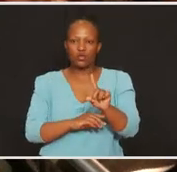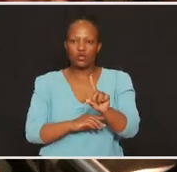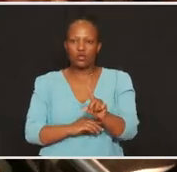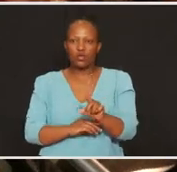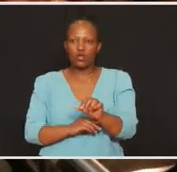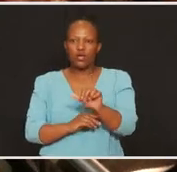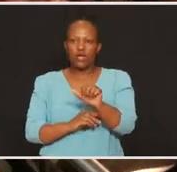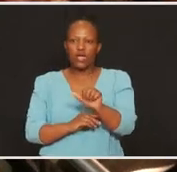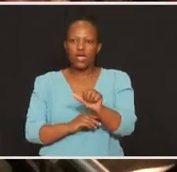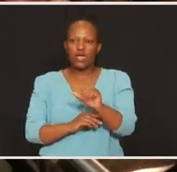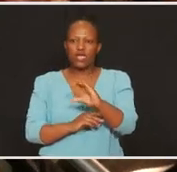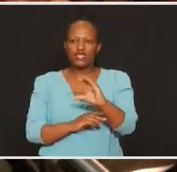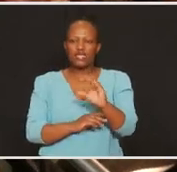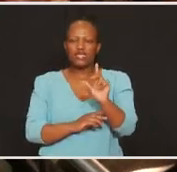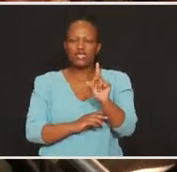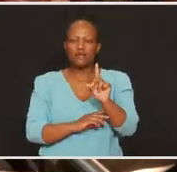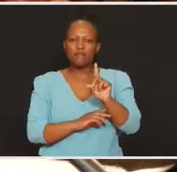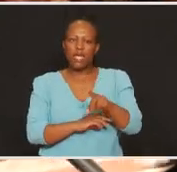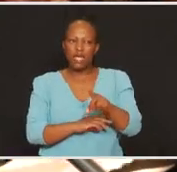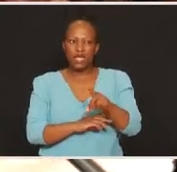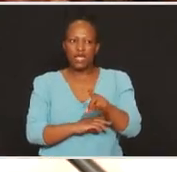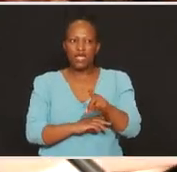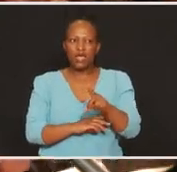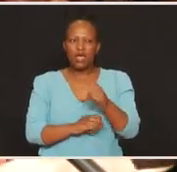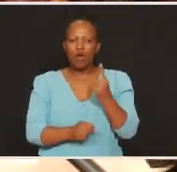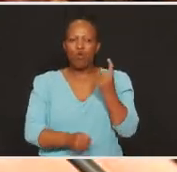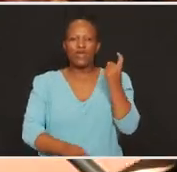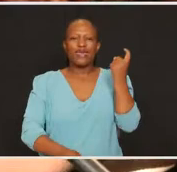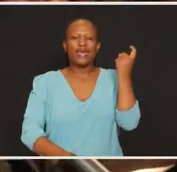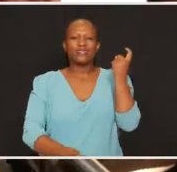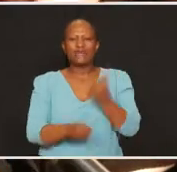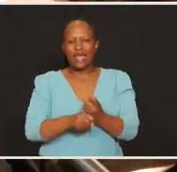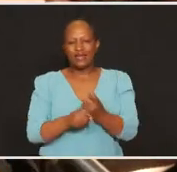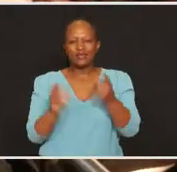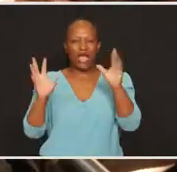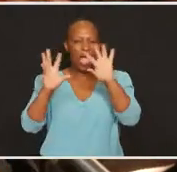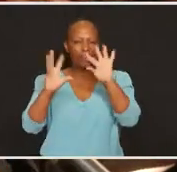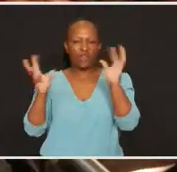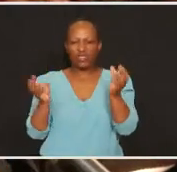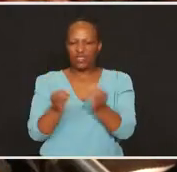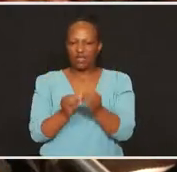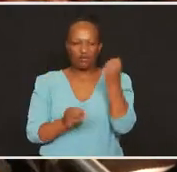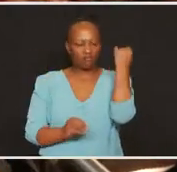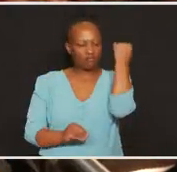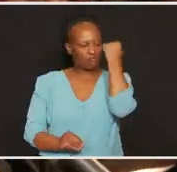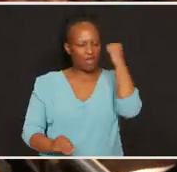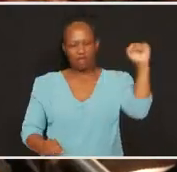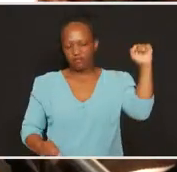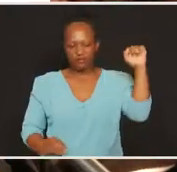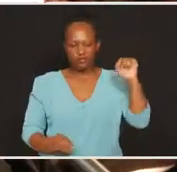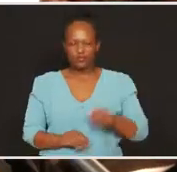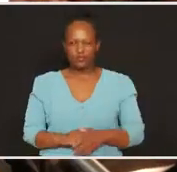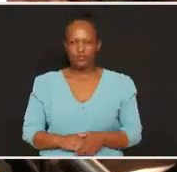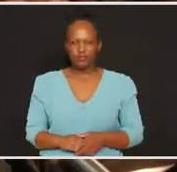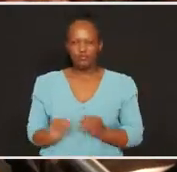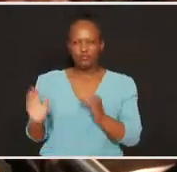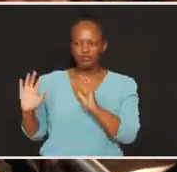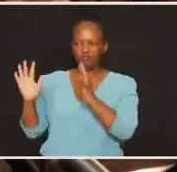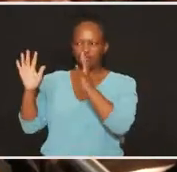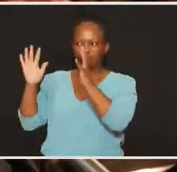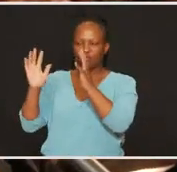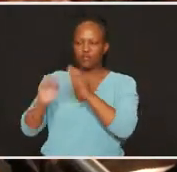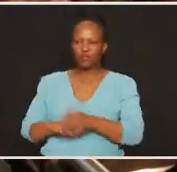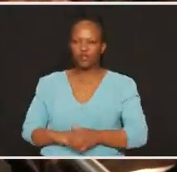the ball outright icdb rejects the ball in its entirety we ask you